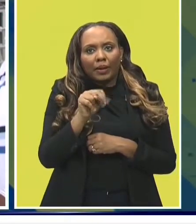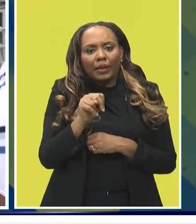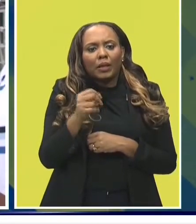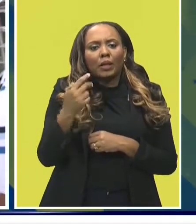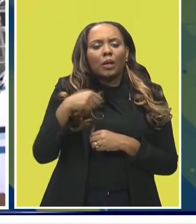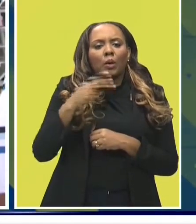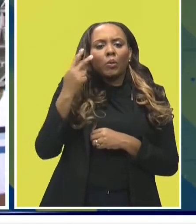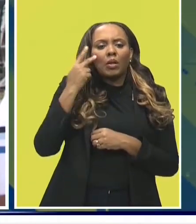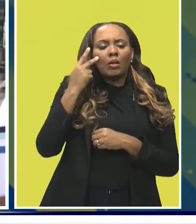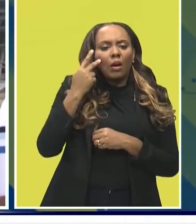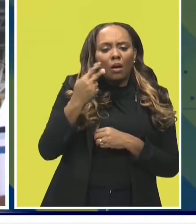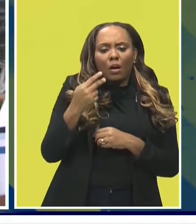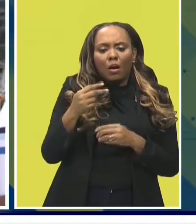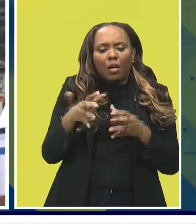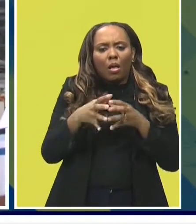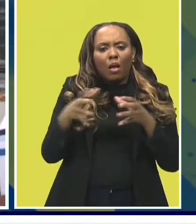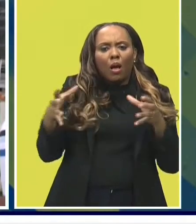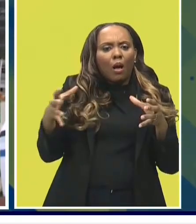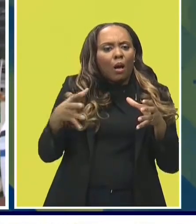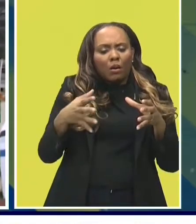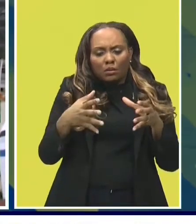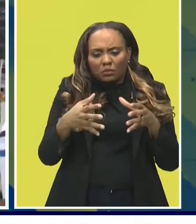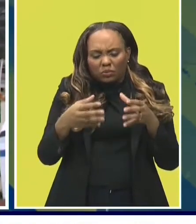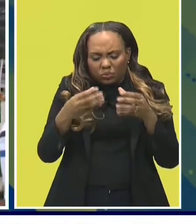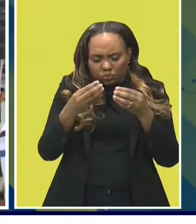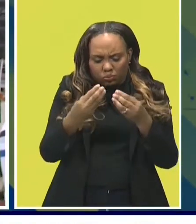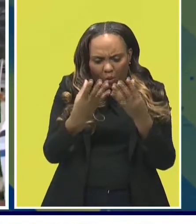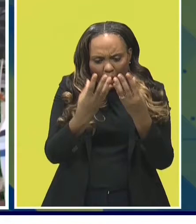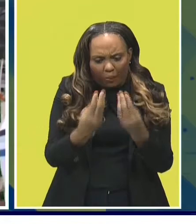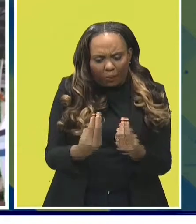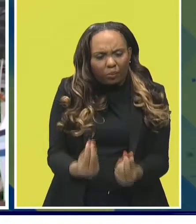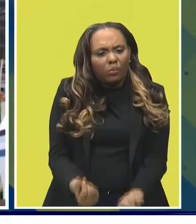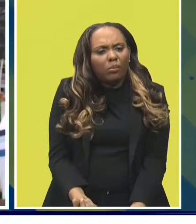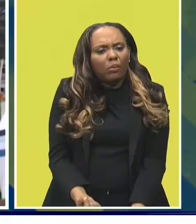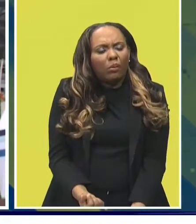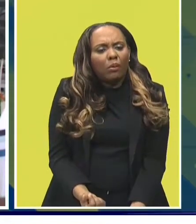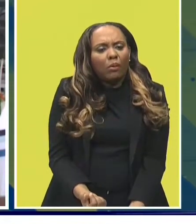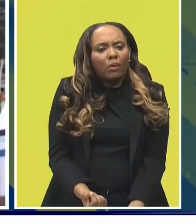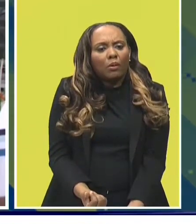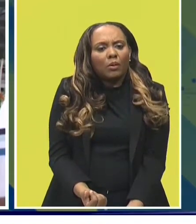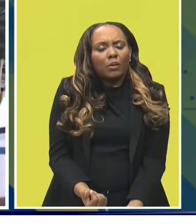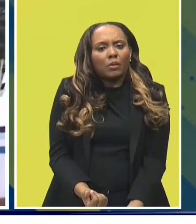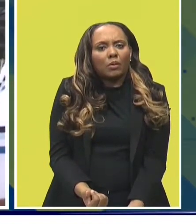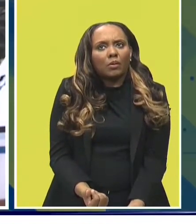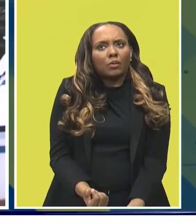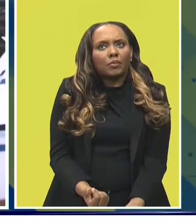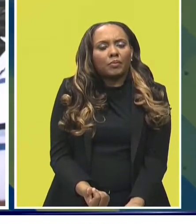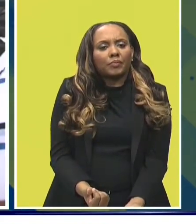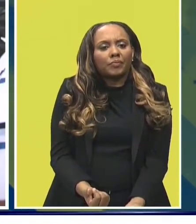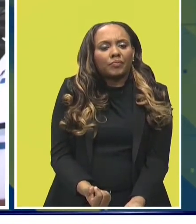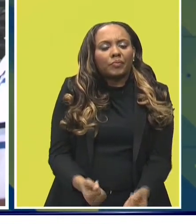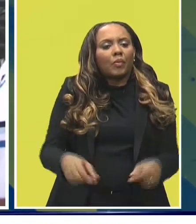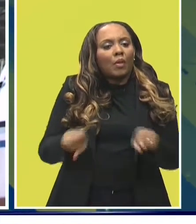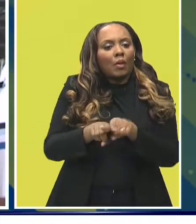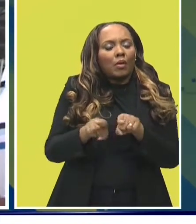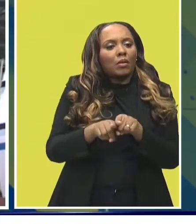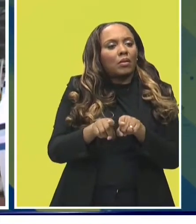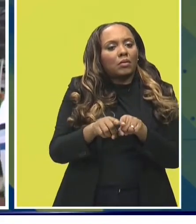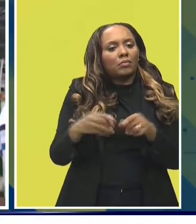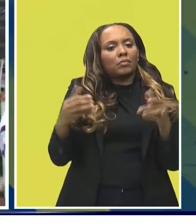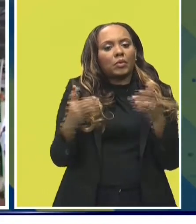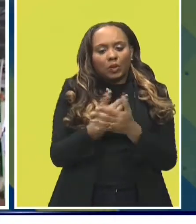Saturday, and that is a loss to farmers. Farmers also have cultivation damage where they're